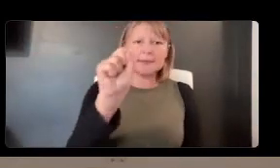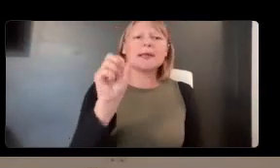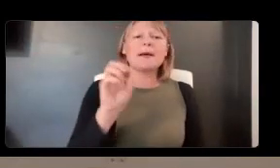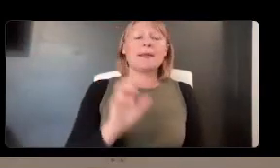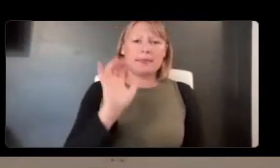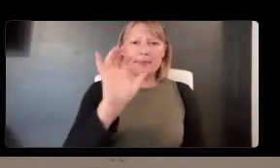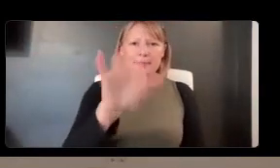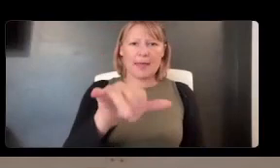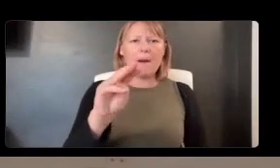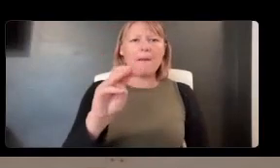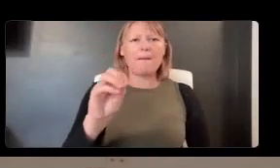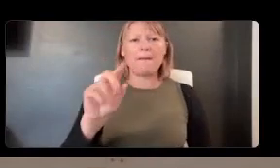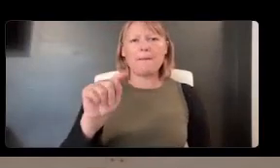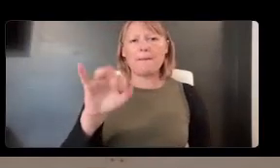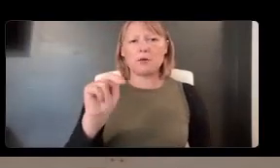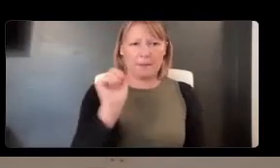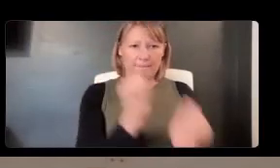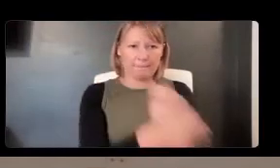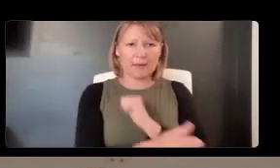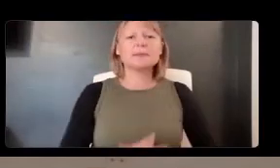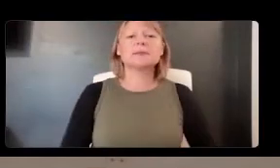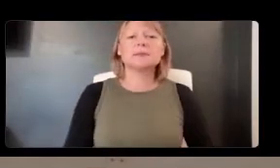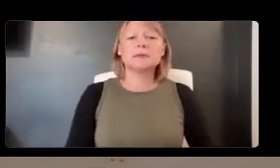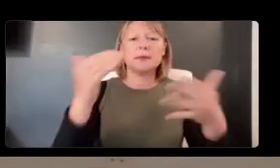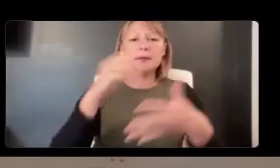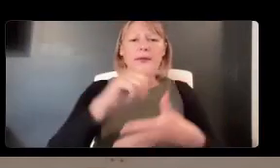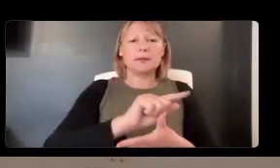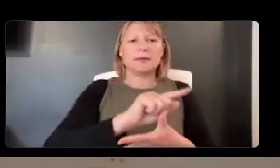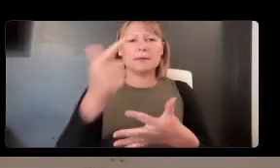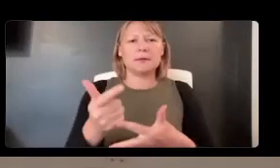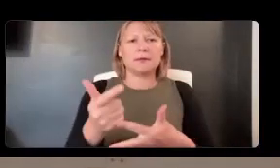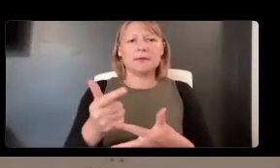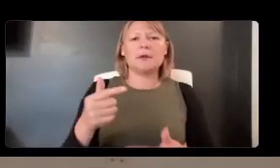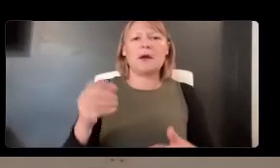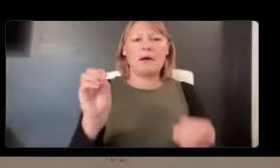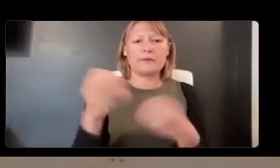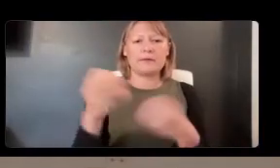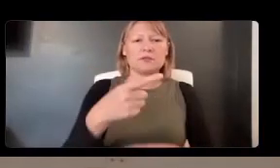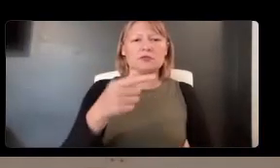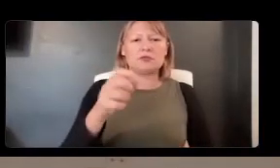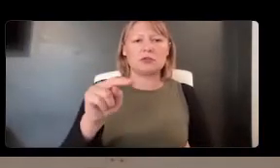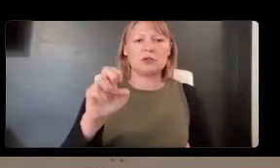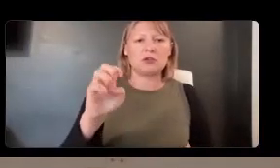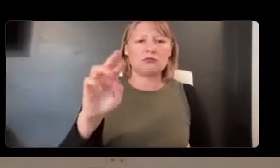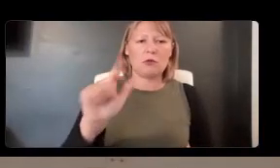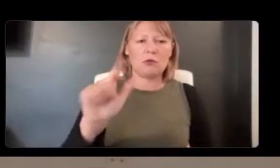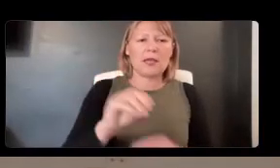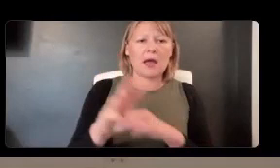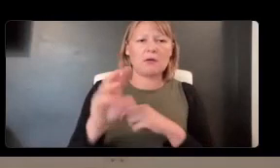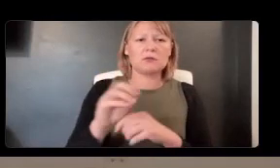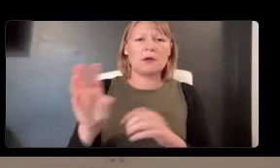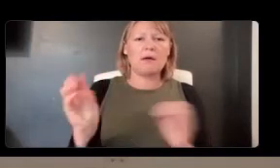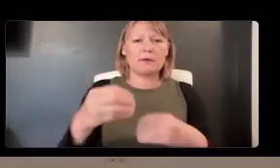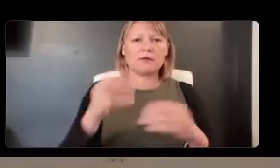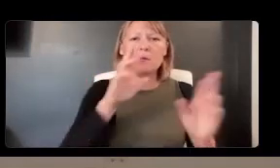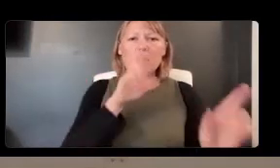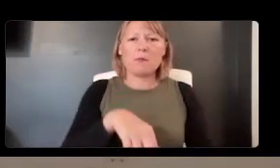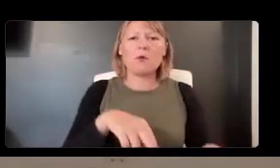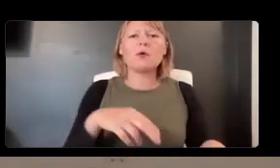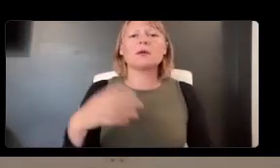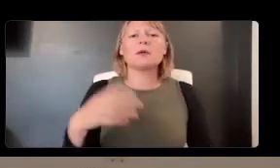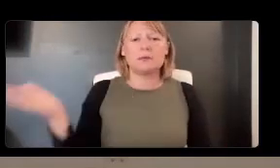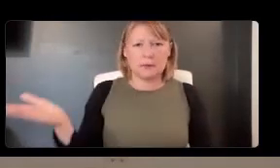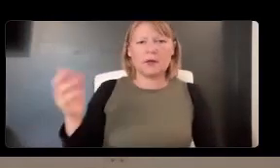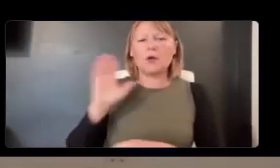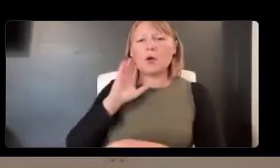members. Agenda item 2, Office of General Counsel's Departmental Report. General Counsel Heather McMaster will now present